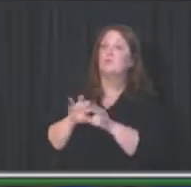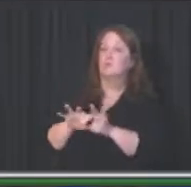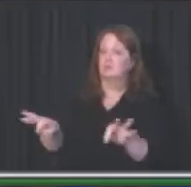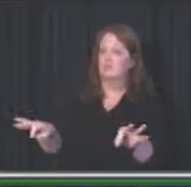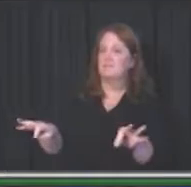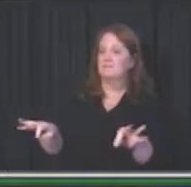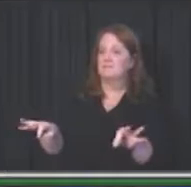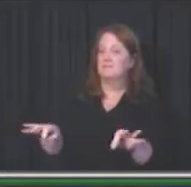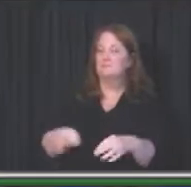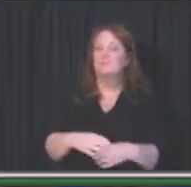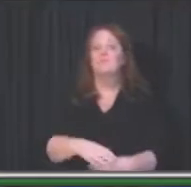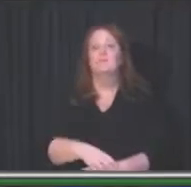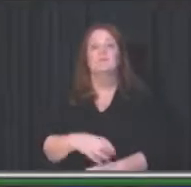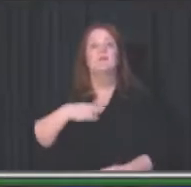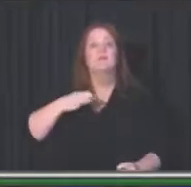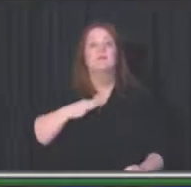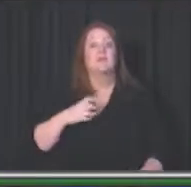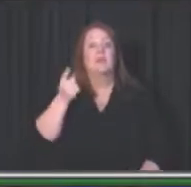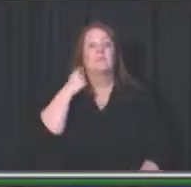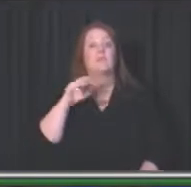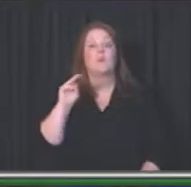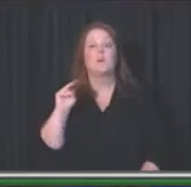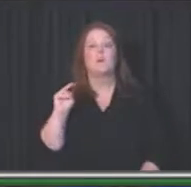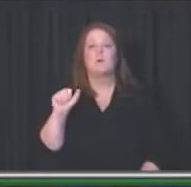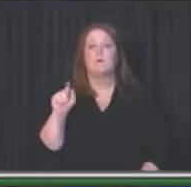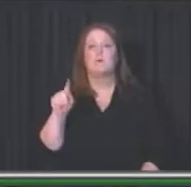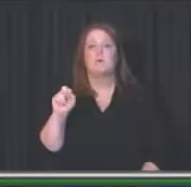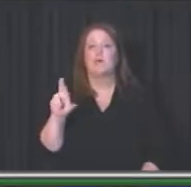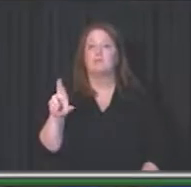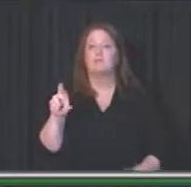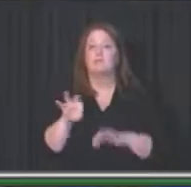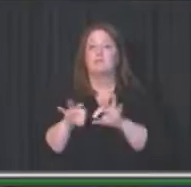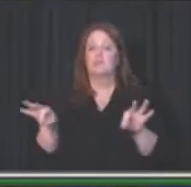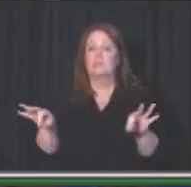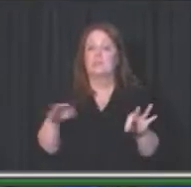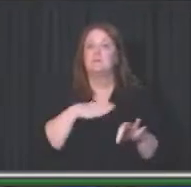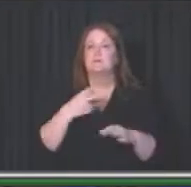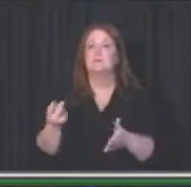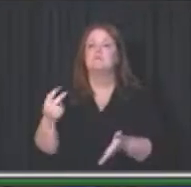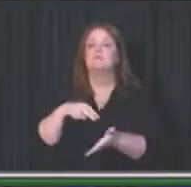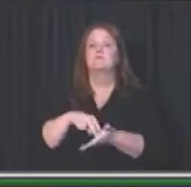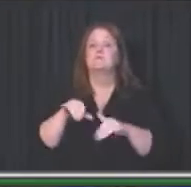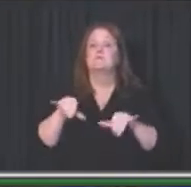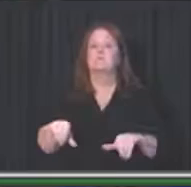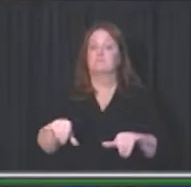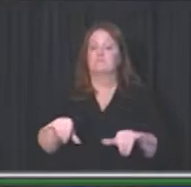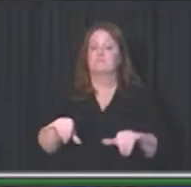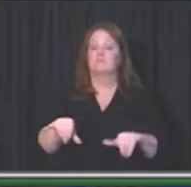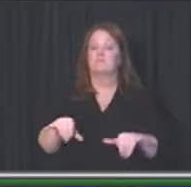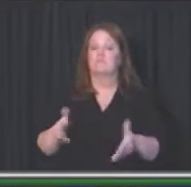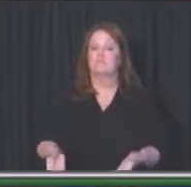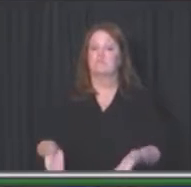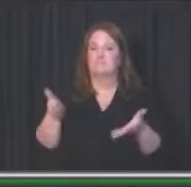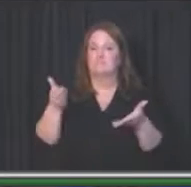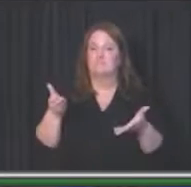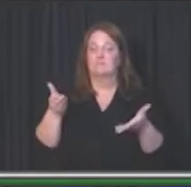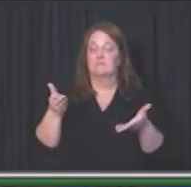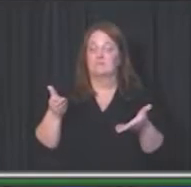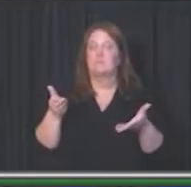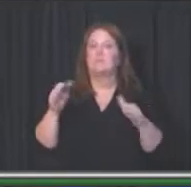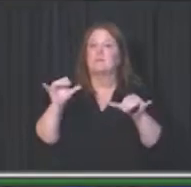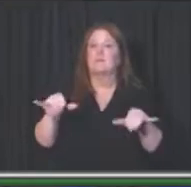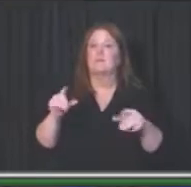degrees. Will the candidates for master's degrees please rise and remain standing until the degrees are conferred?